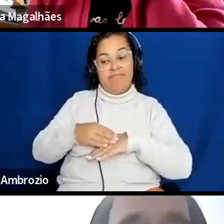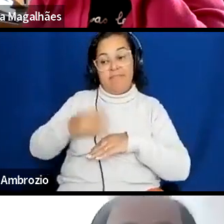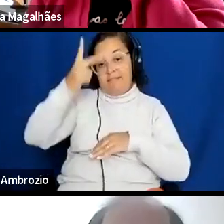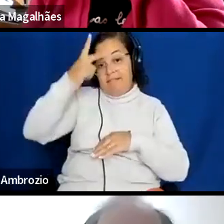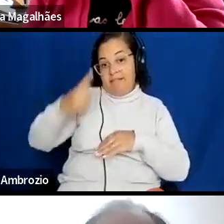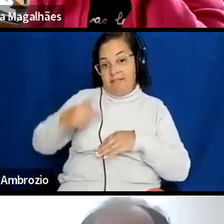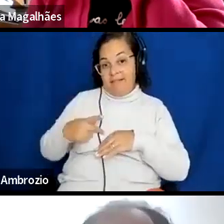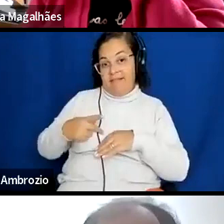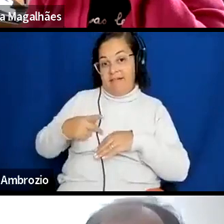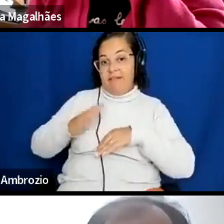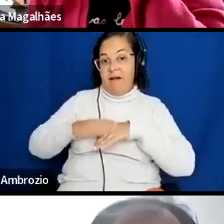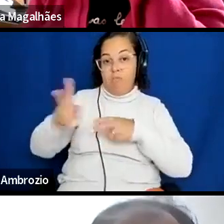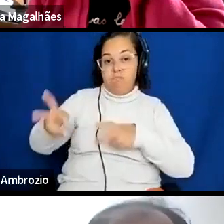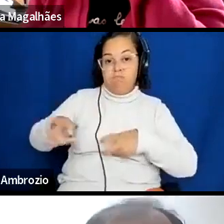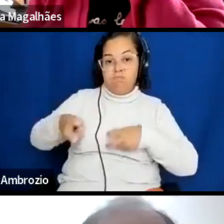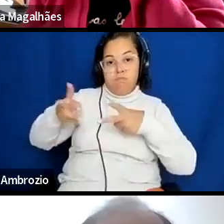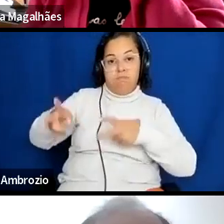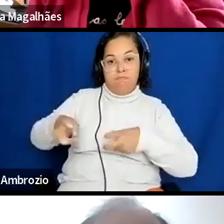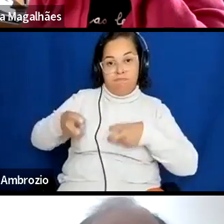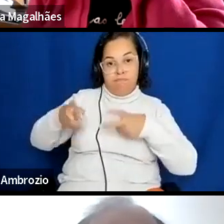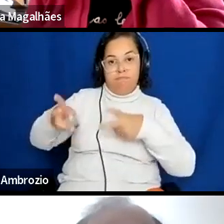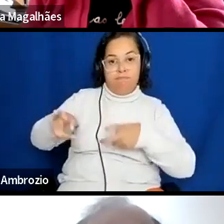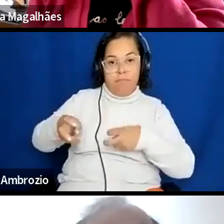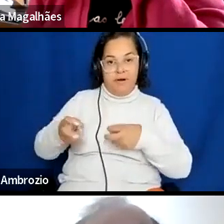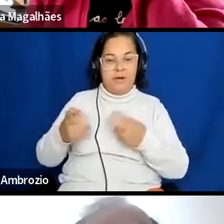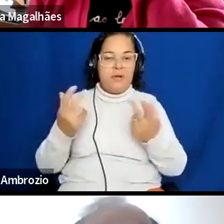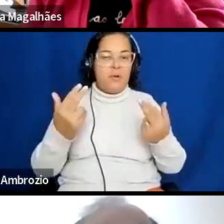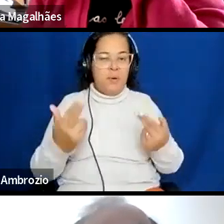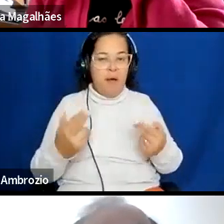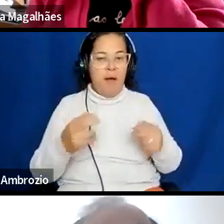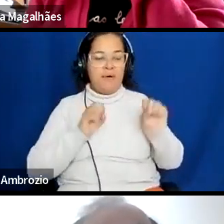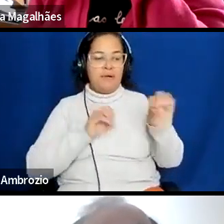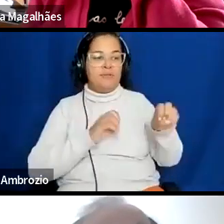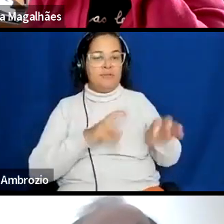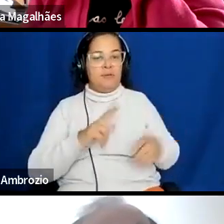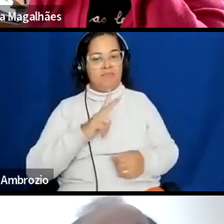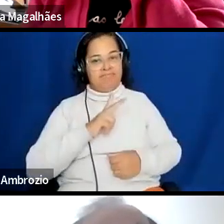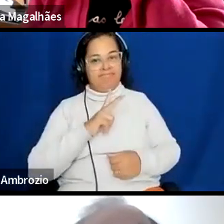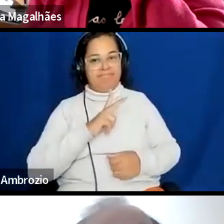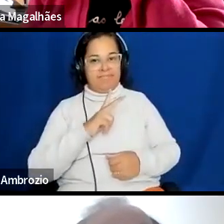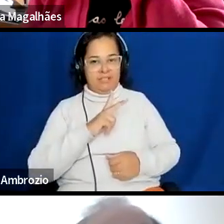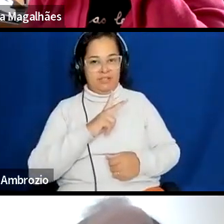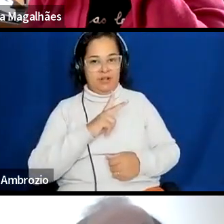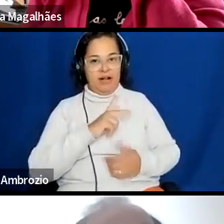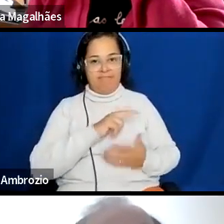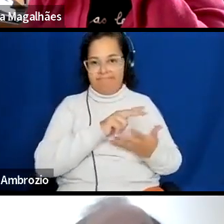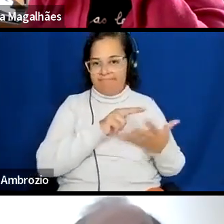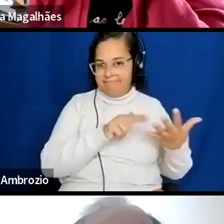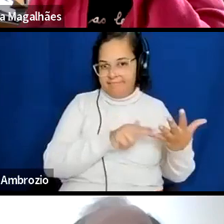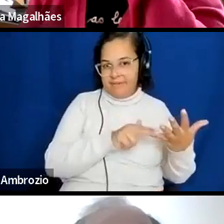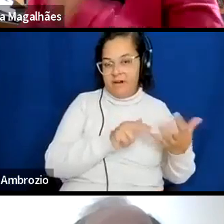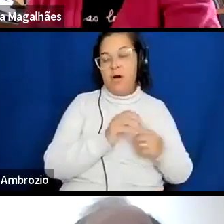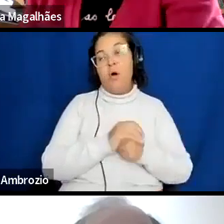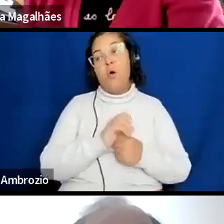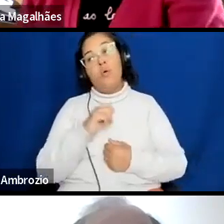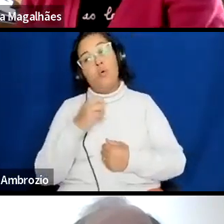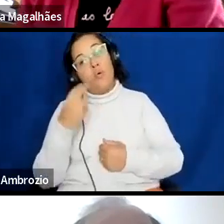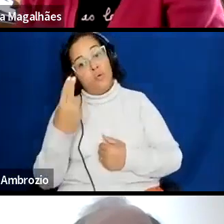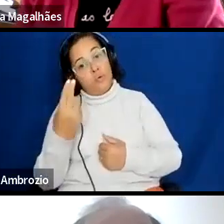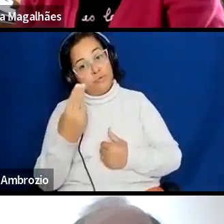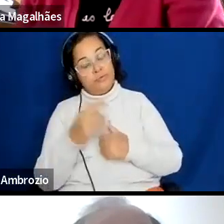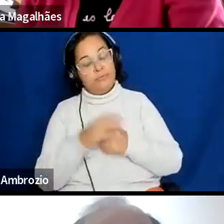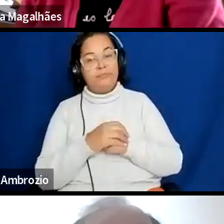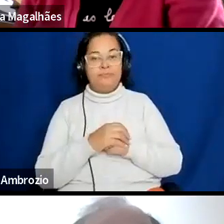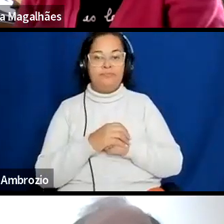through private education, private schools, whatever, or they will be co-opted